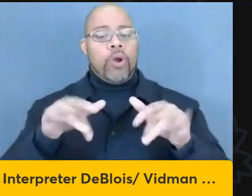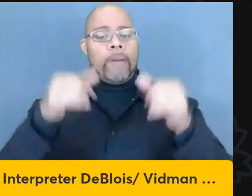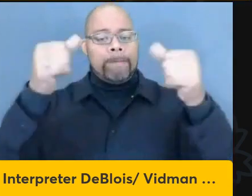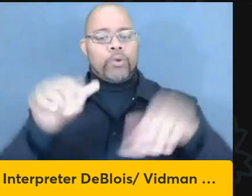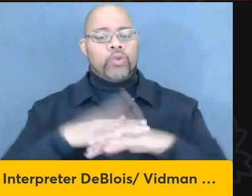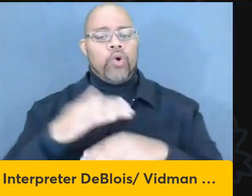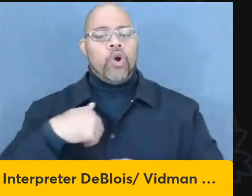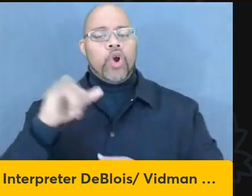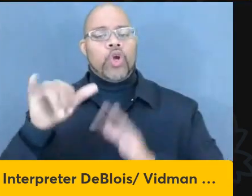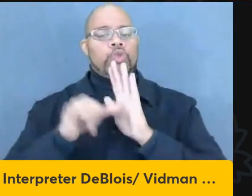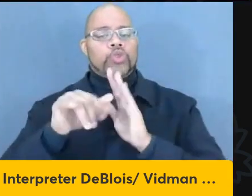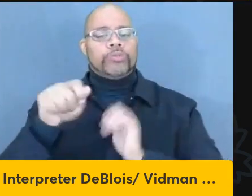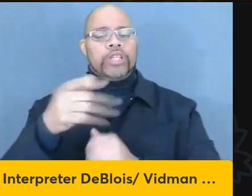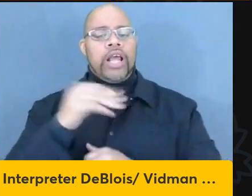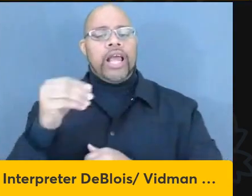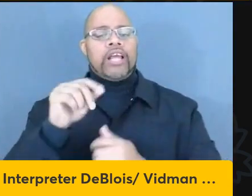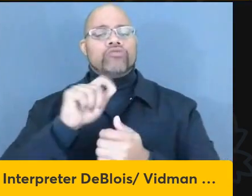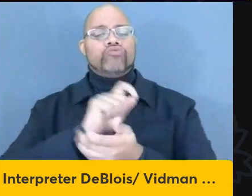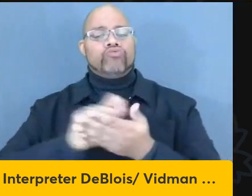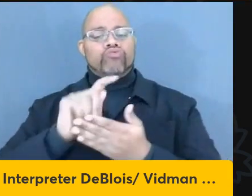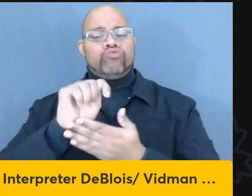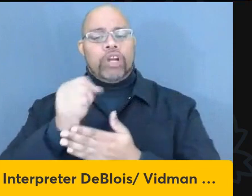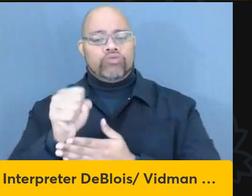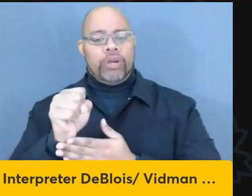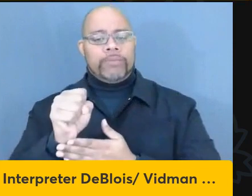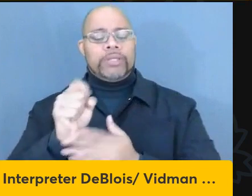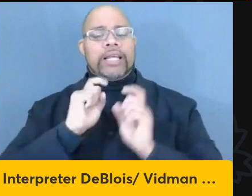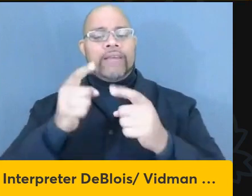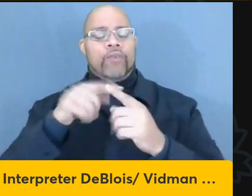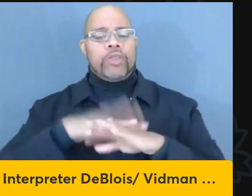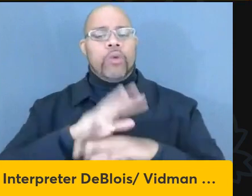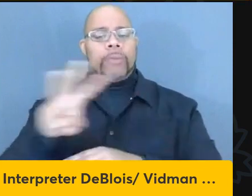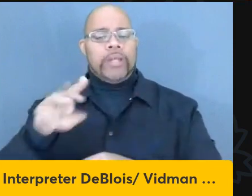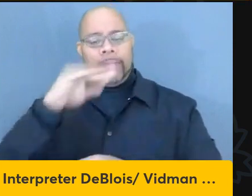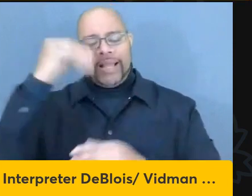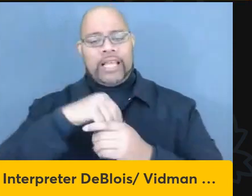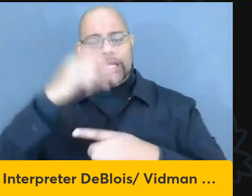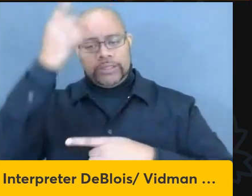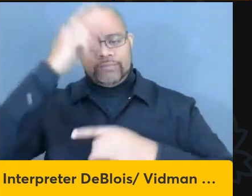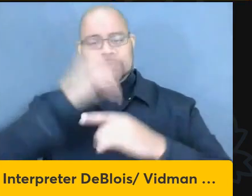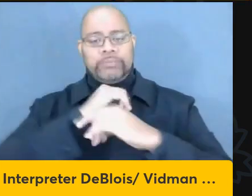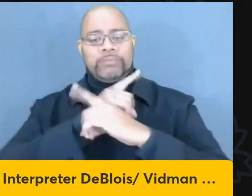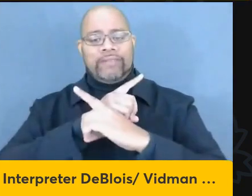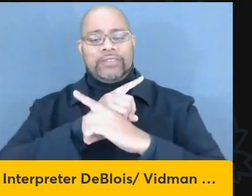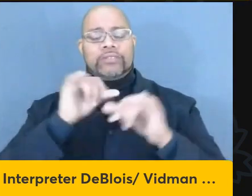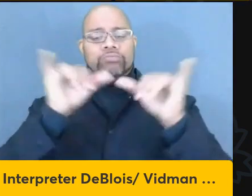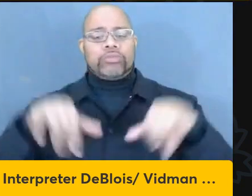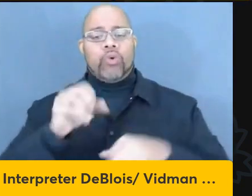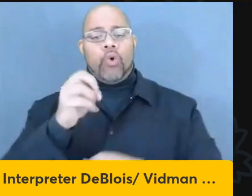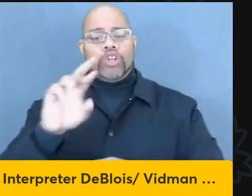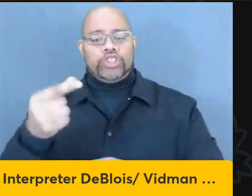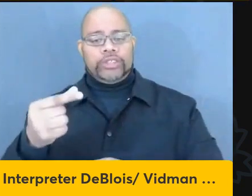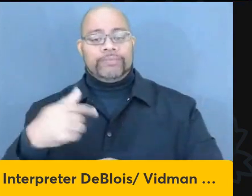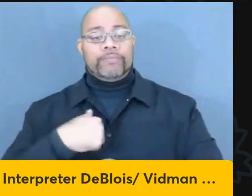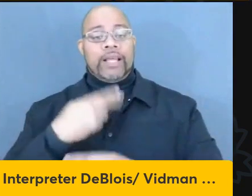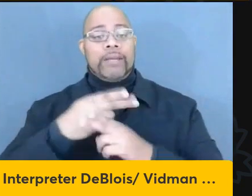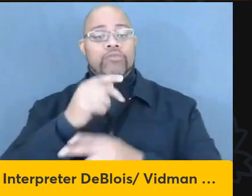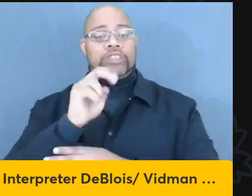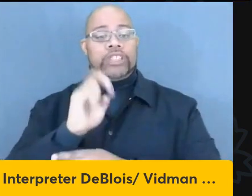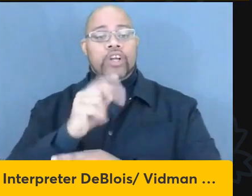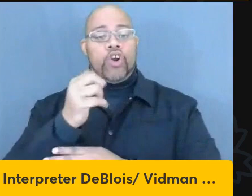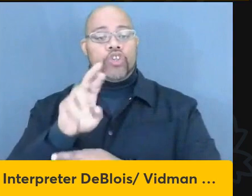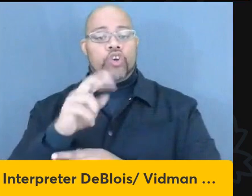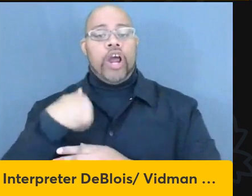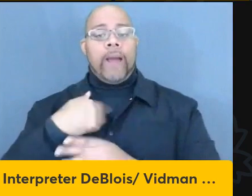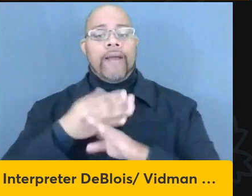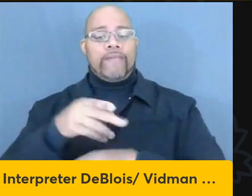our YouTube channel, and transcripts will be made available on the website blackandimmuno.org. My name is Kristen Carter. I'm a postdoc